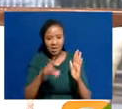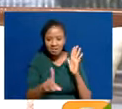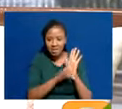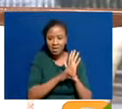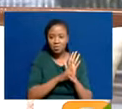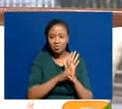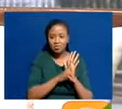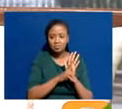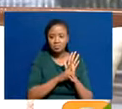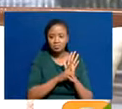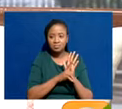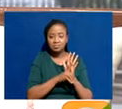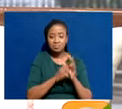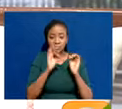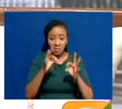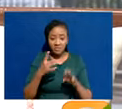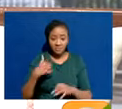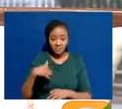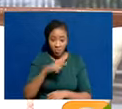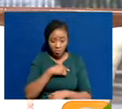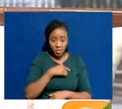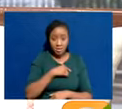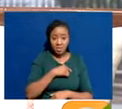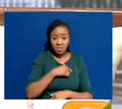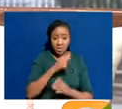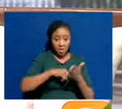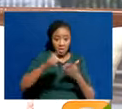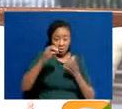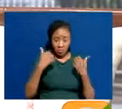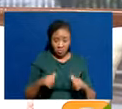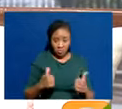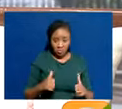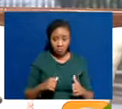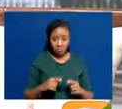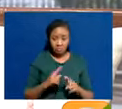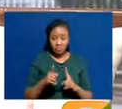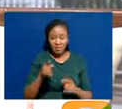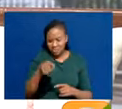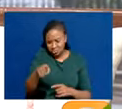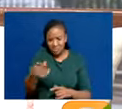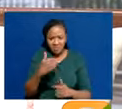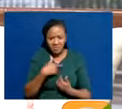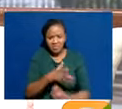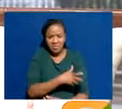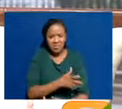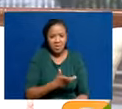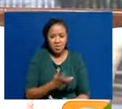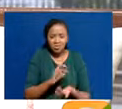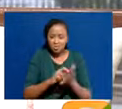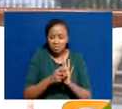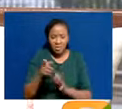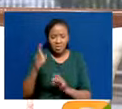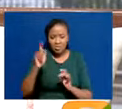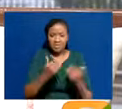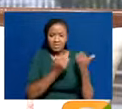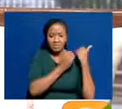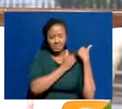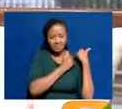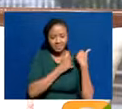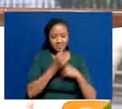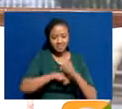Of course, if it's not approved by us, we'll intervene, but we also can't be everywhere. So people also must be responsible for